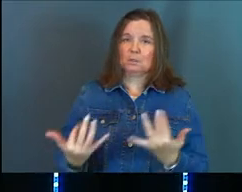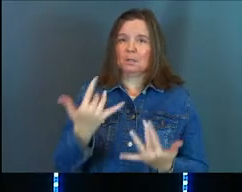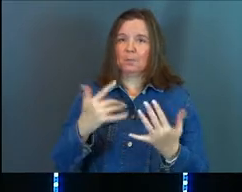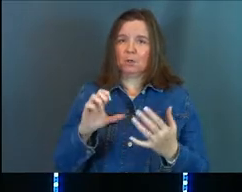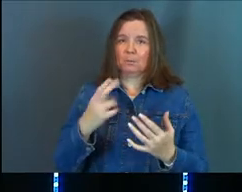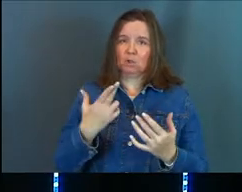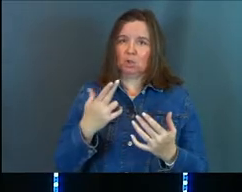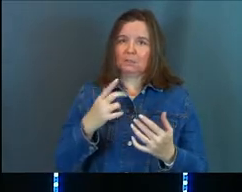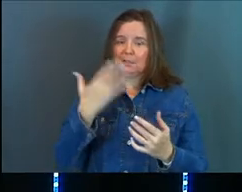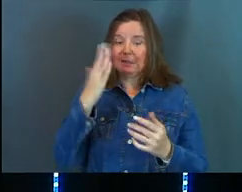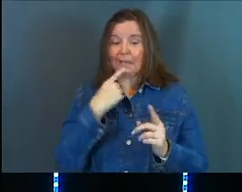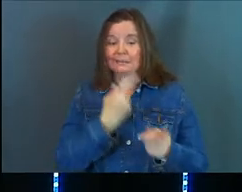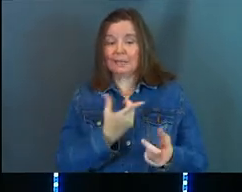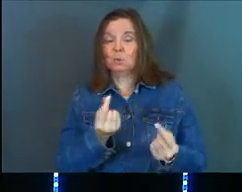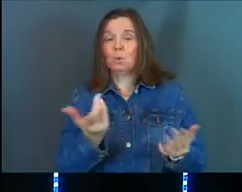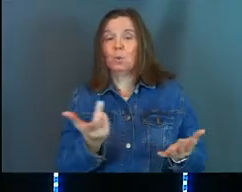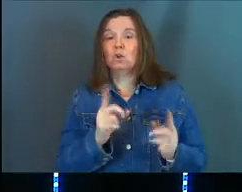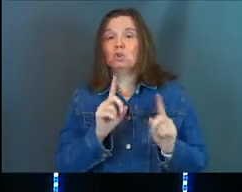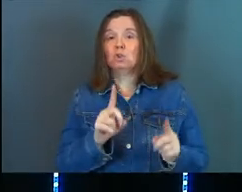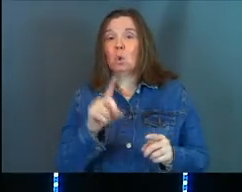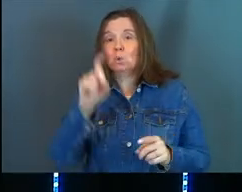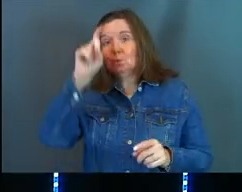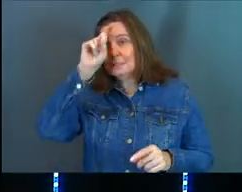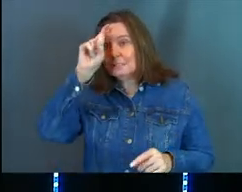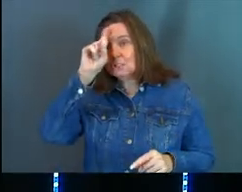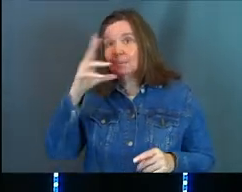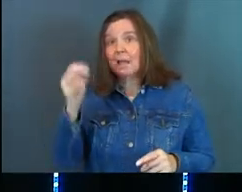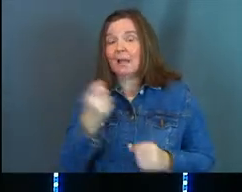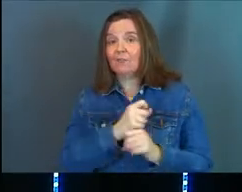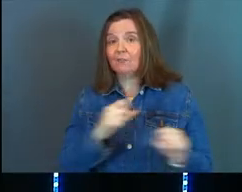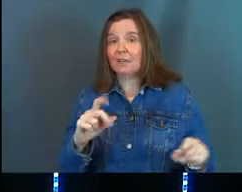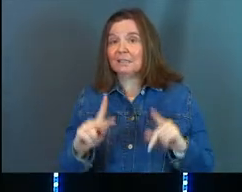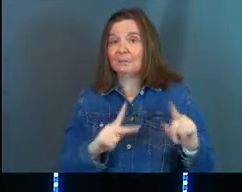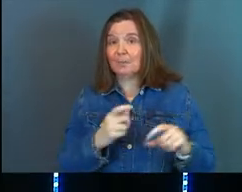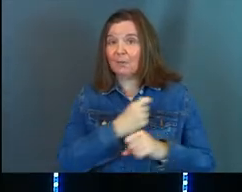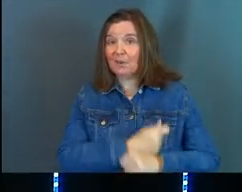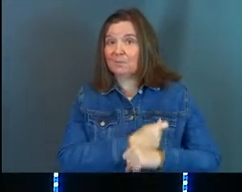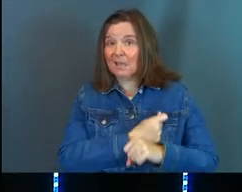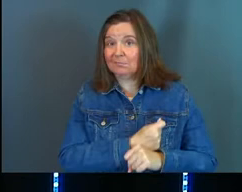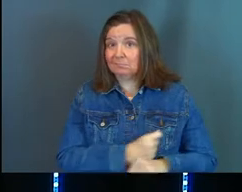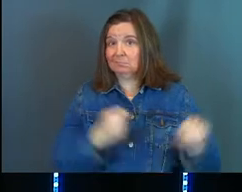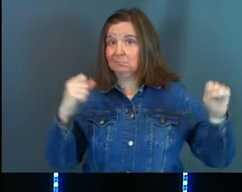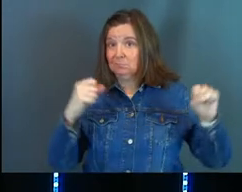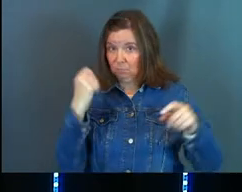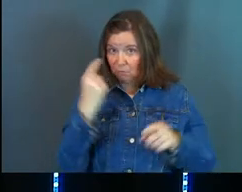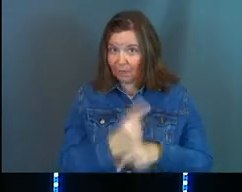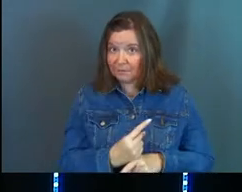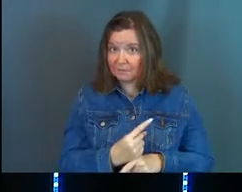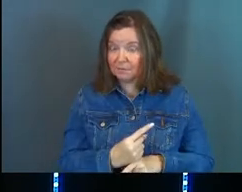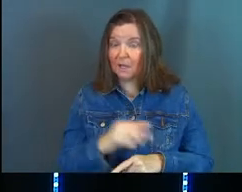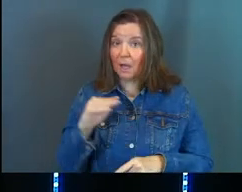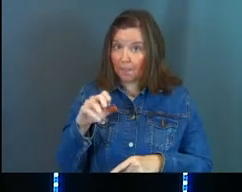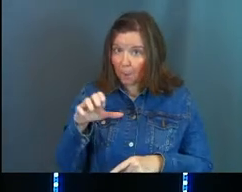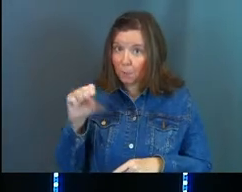bush. God tells him to do what? Tells him to go to Egypt and free his people out of slavery in Egypt, right? Moses, Charlton